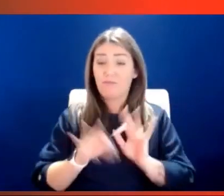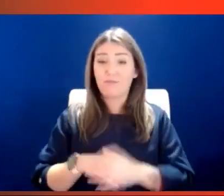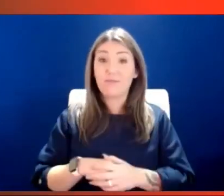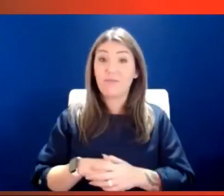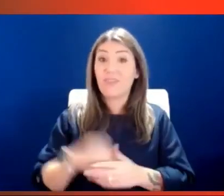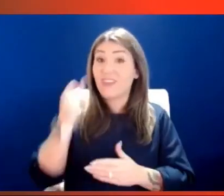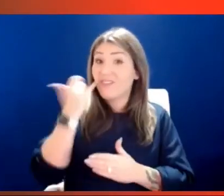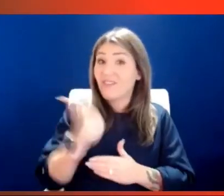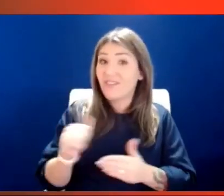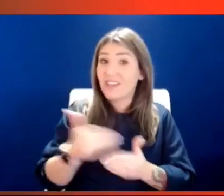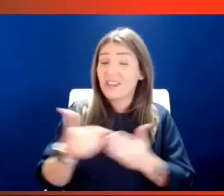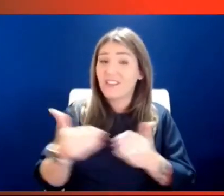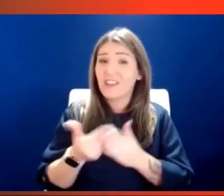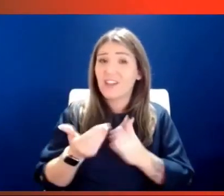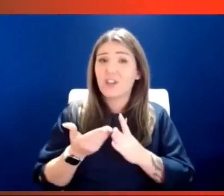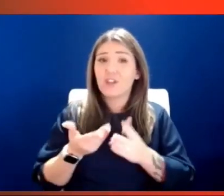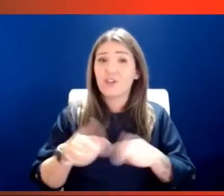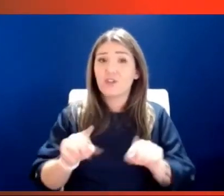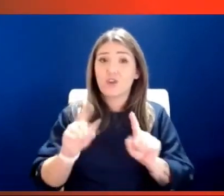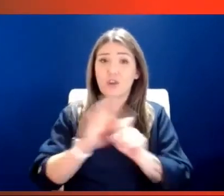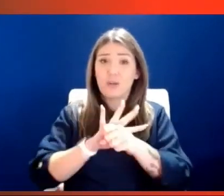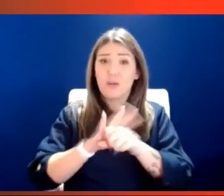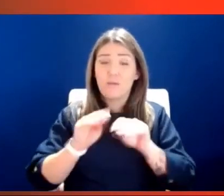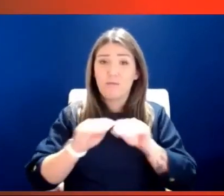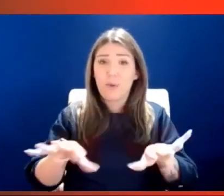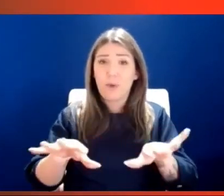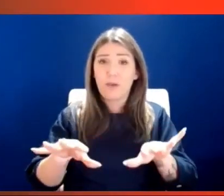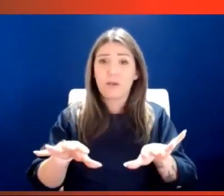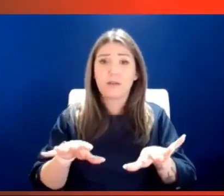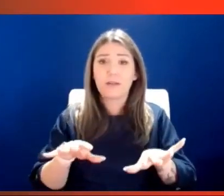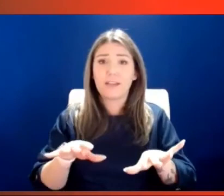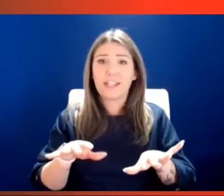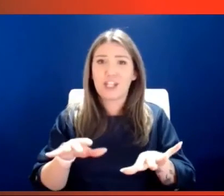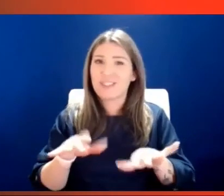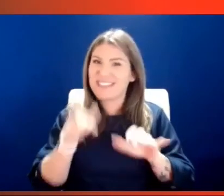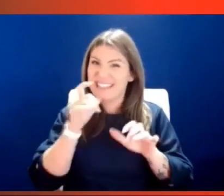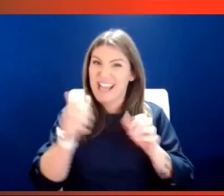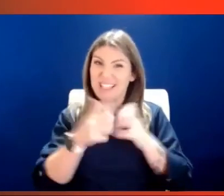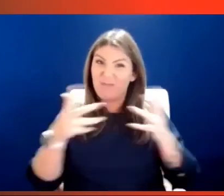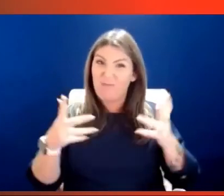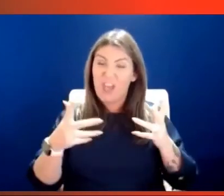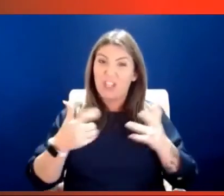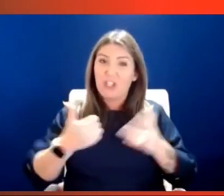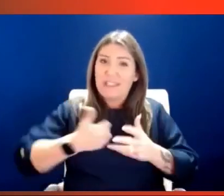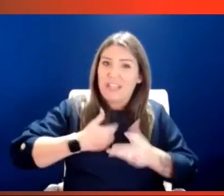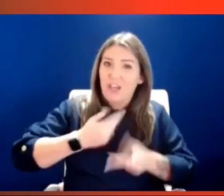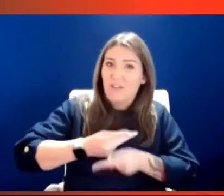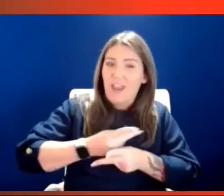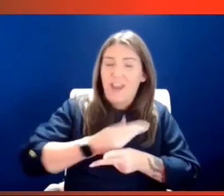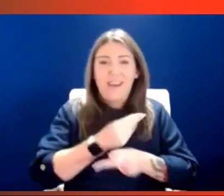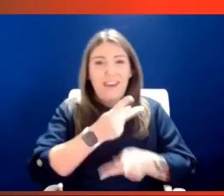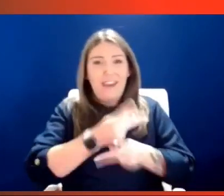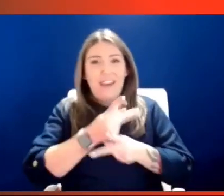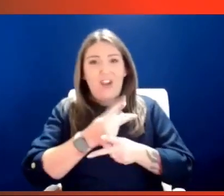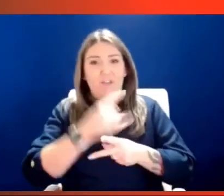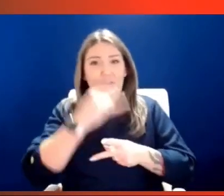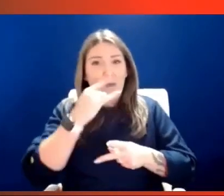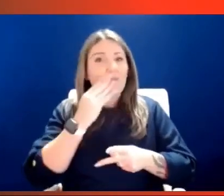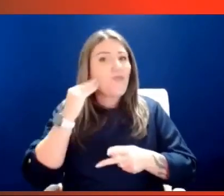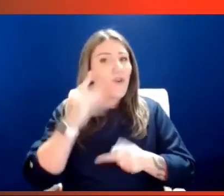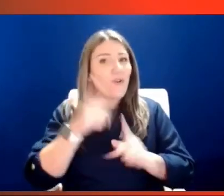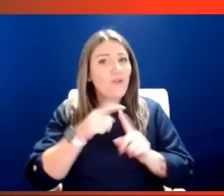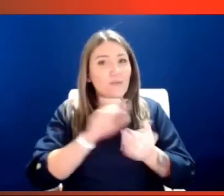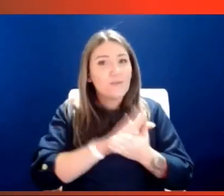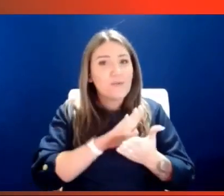pandemic, it's been less self-care and more caring for the kids that are home from school. You're working from